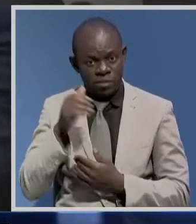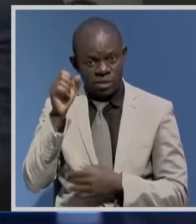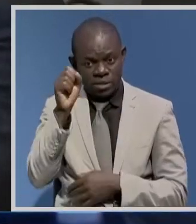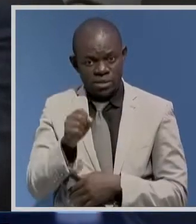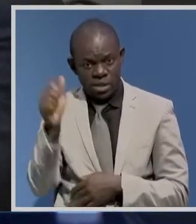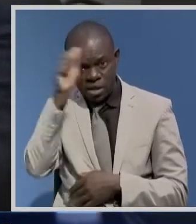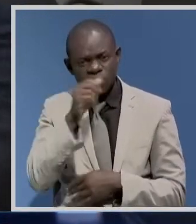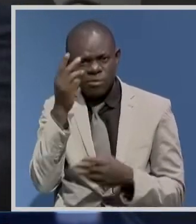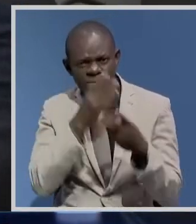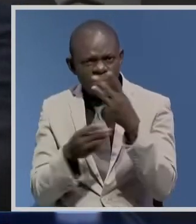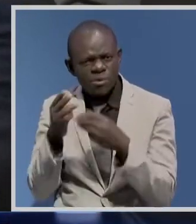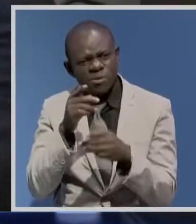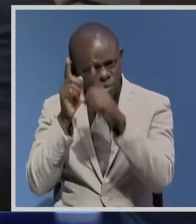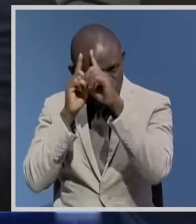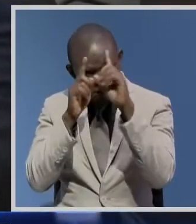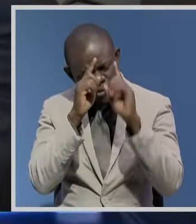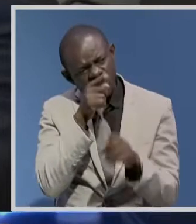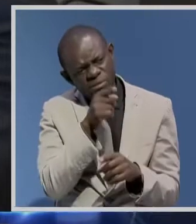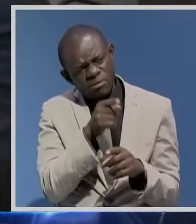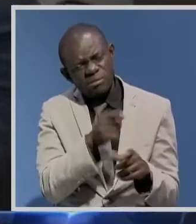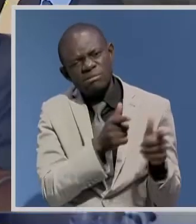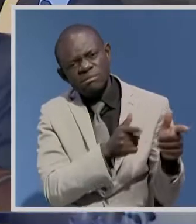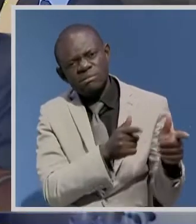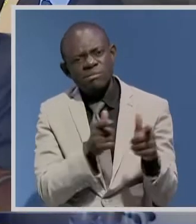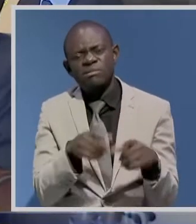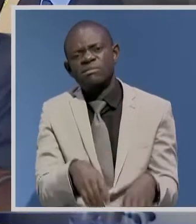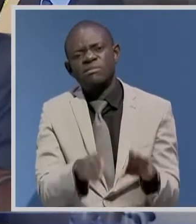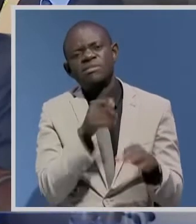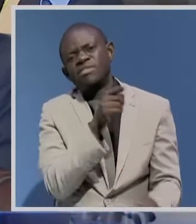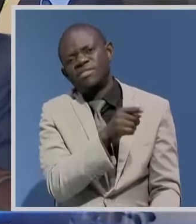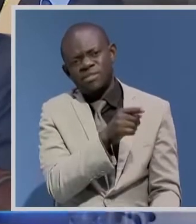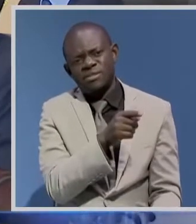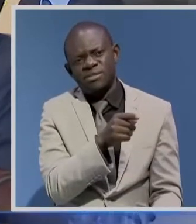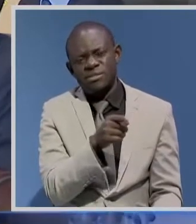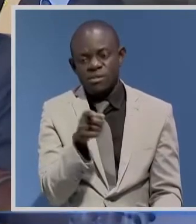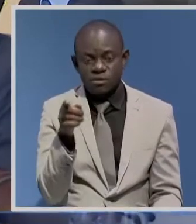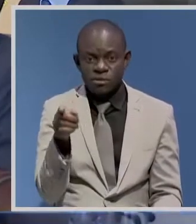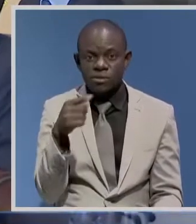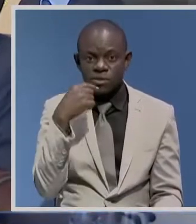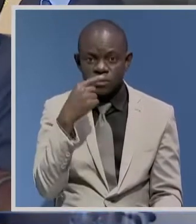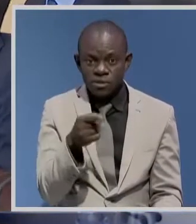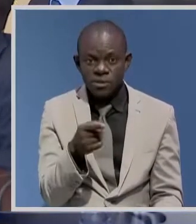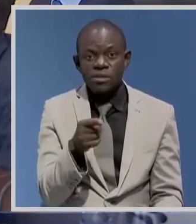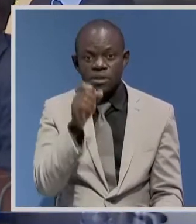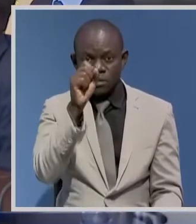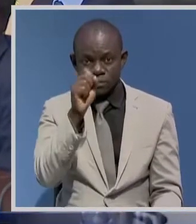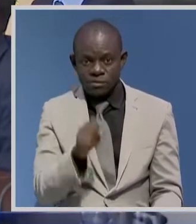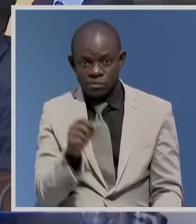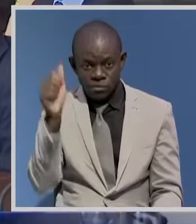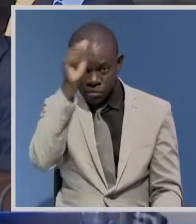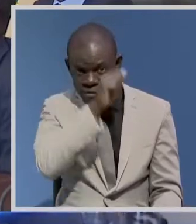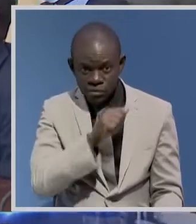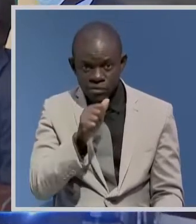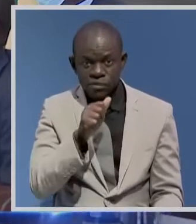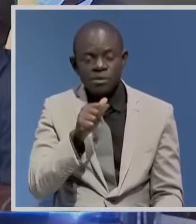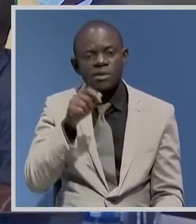DRC. Dr. Mnangagwa said there is need for the region to find a pragmatic engagement with the